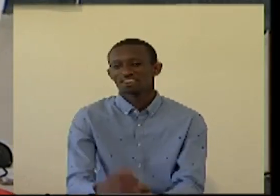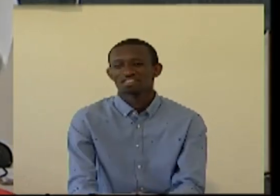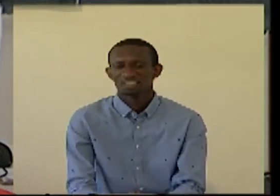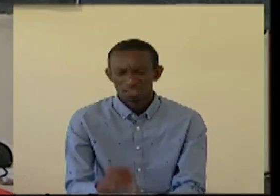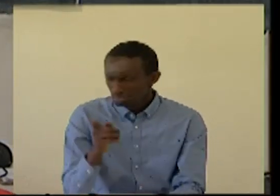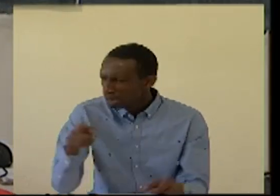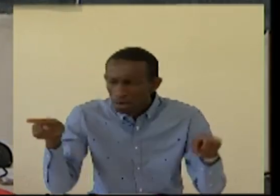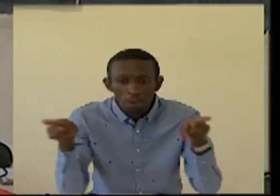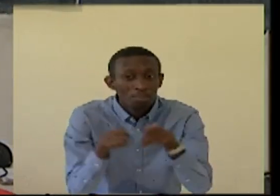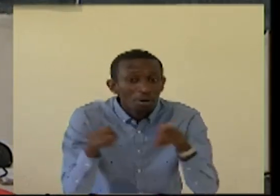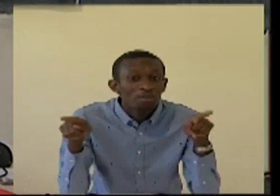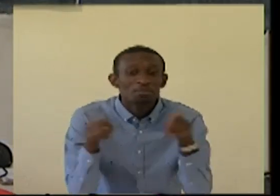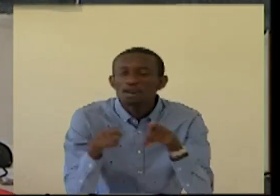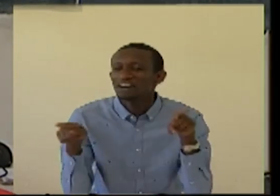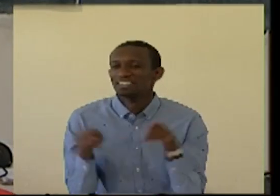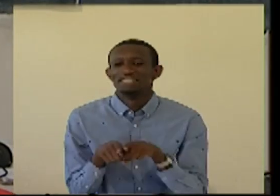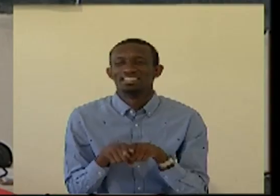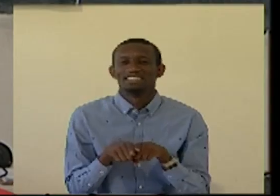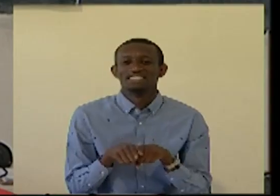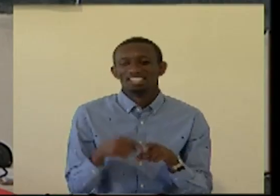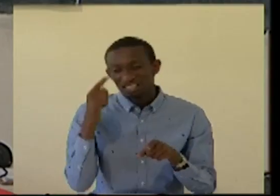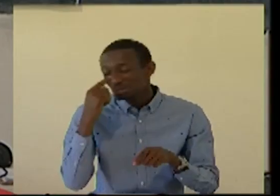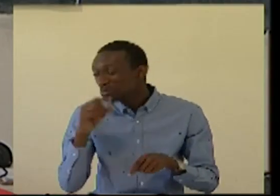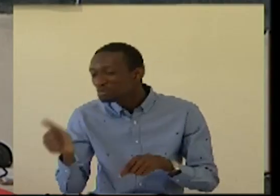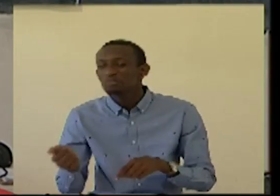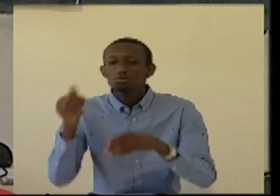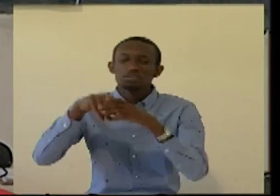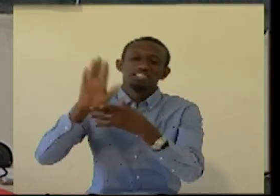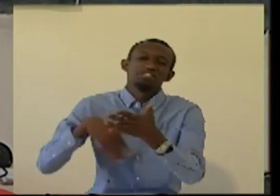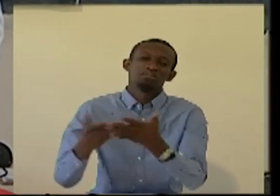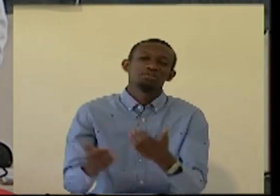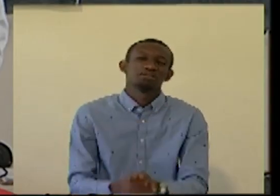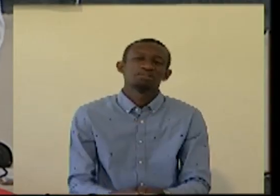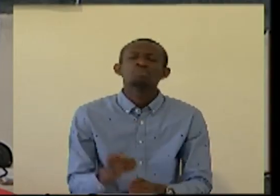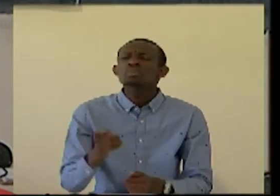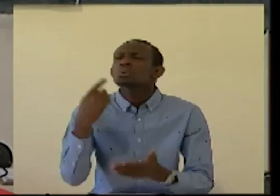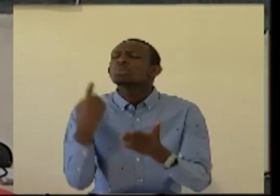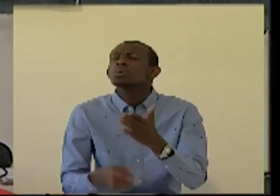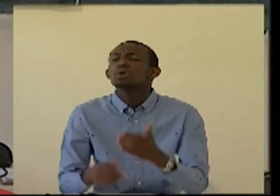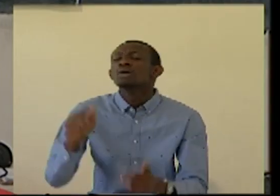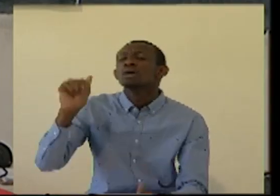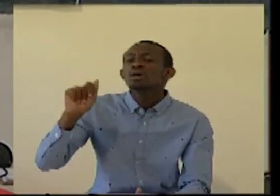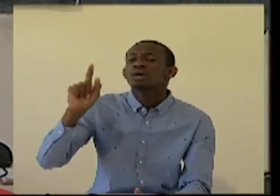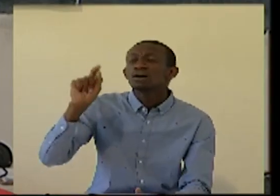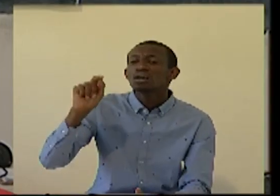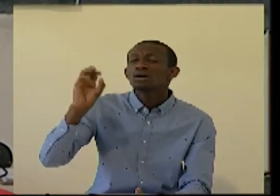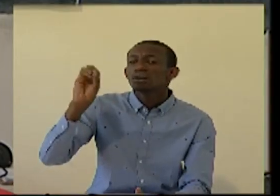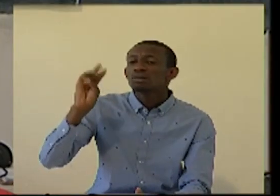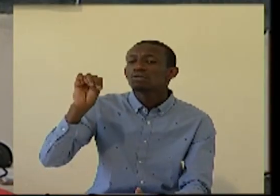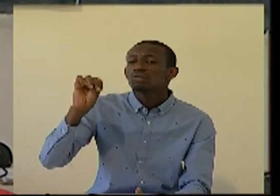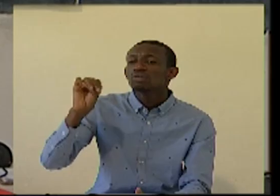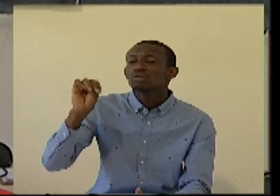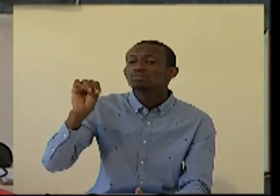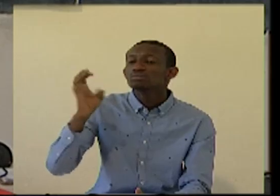It is the same with other elements on the periodic table. What is the atomic number of